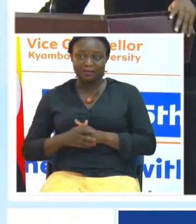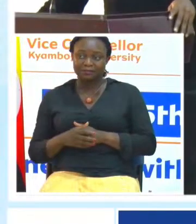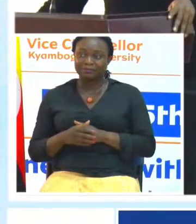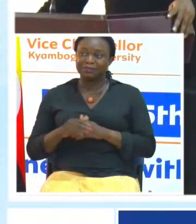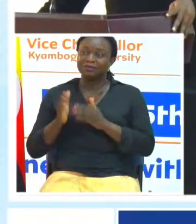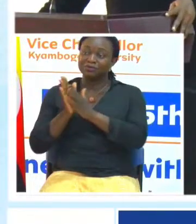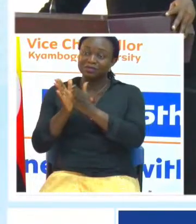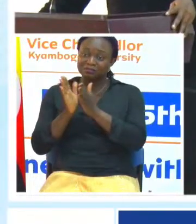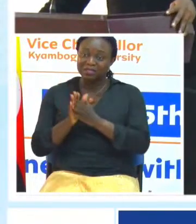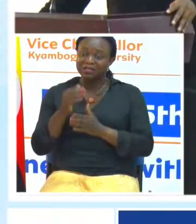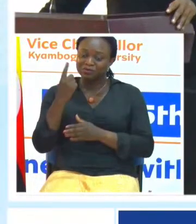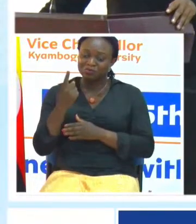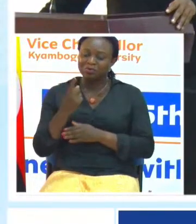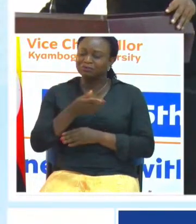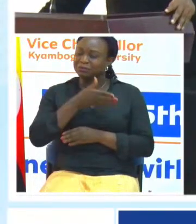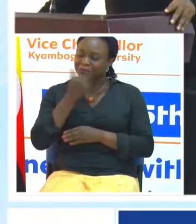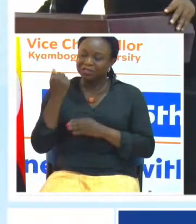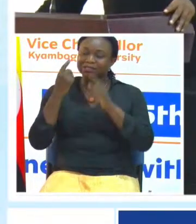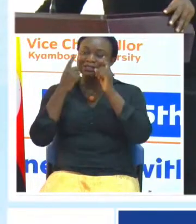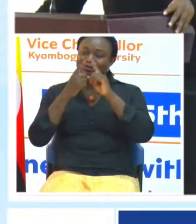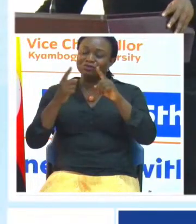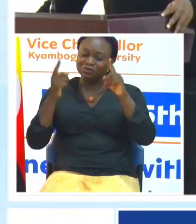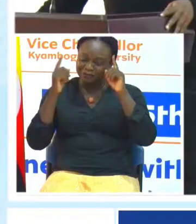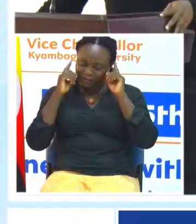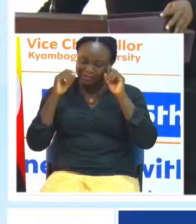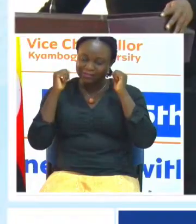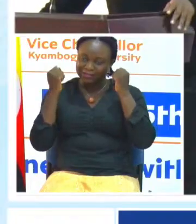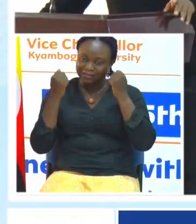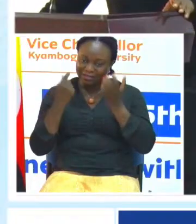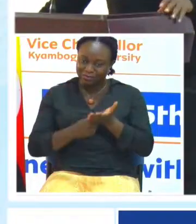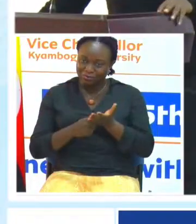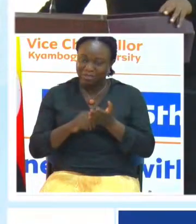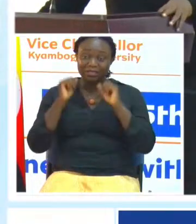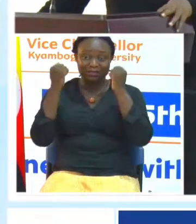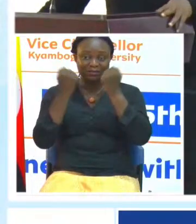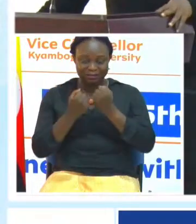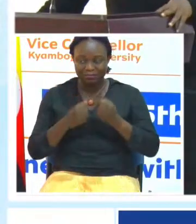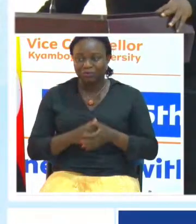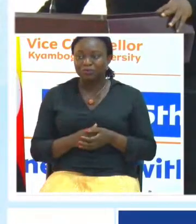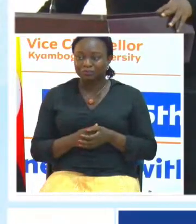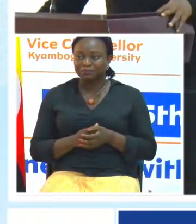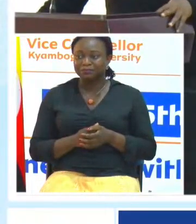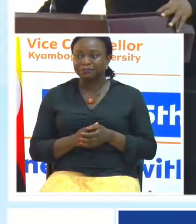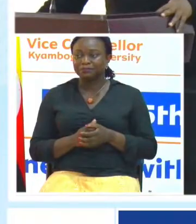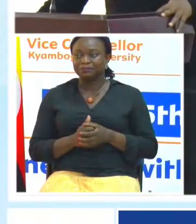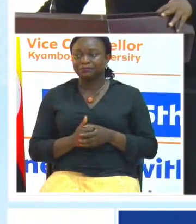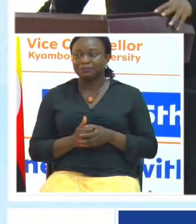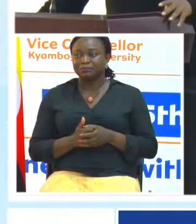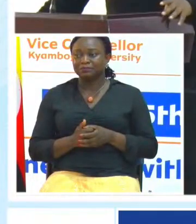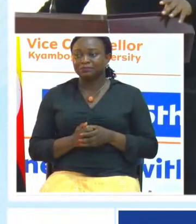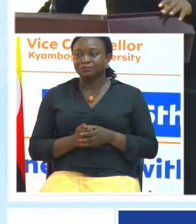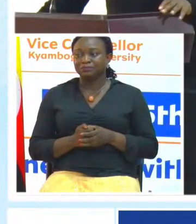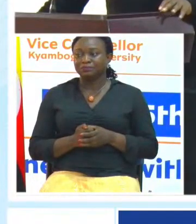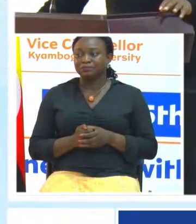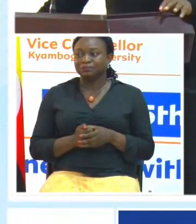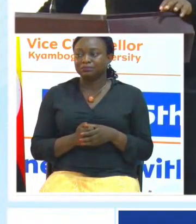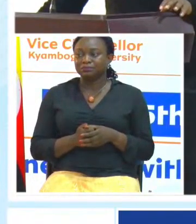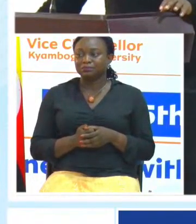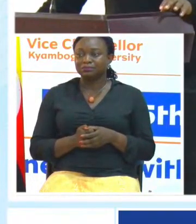greatest universities in Uganda is Kyambogo University, of course. And